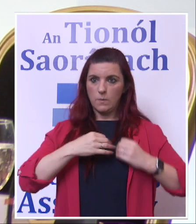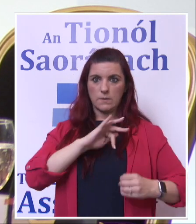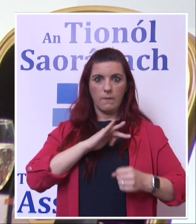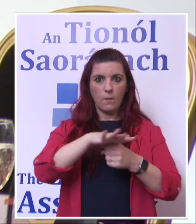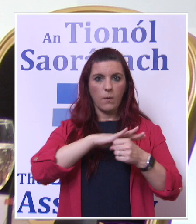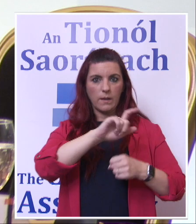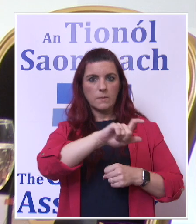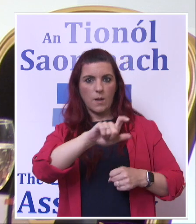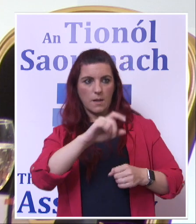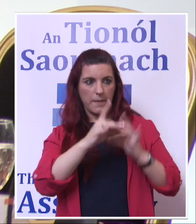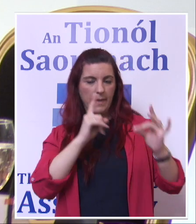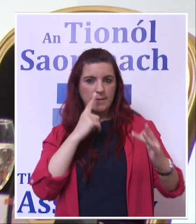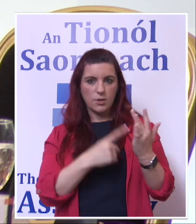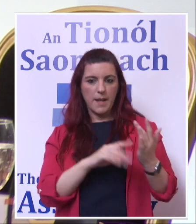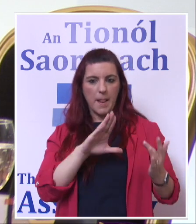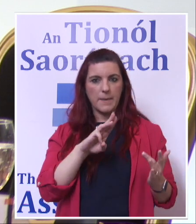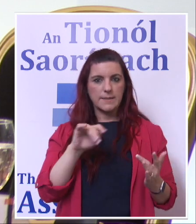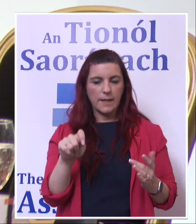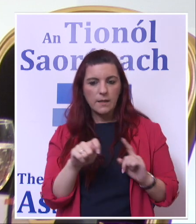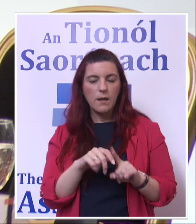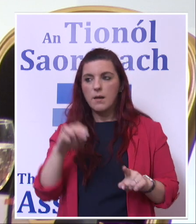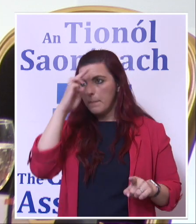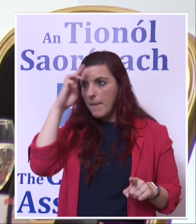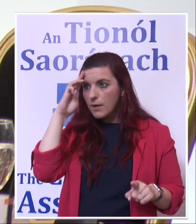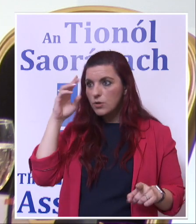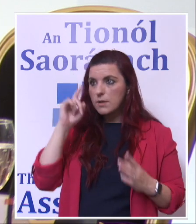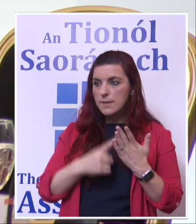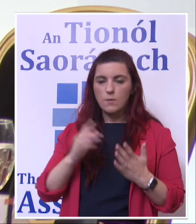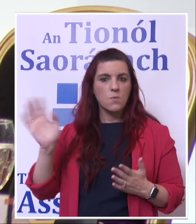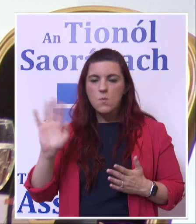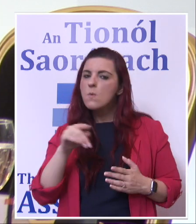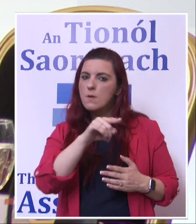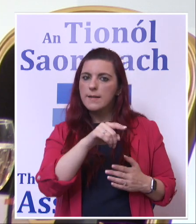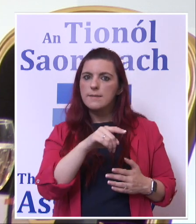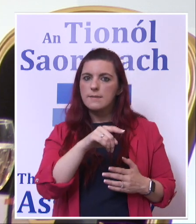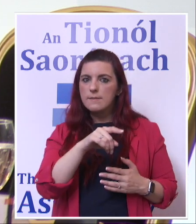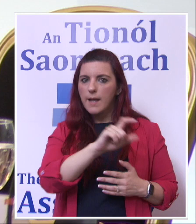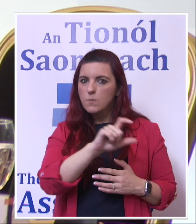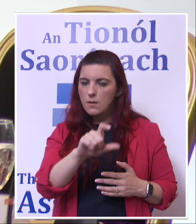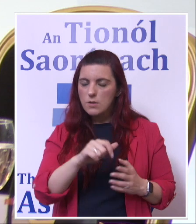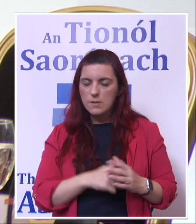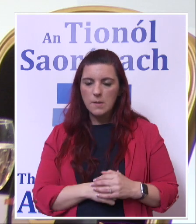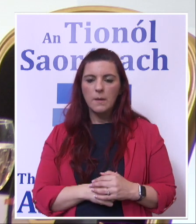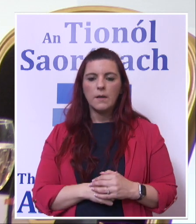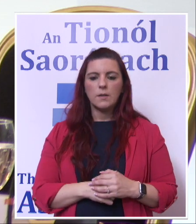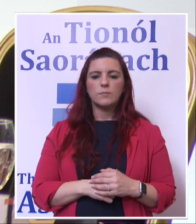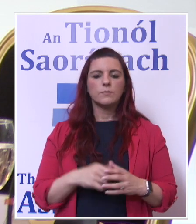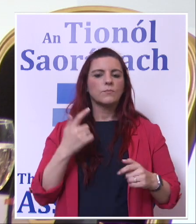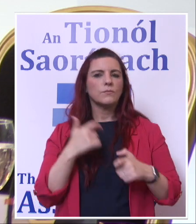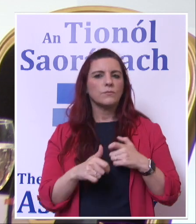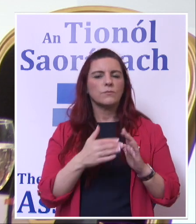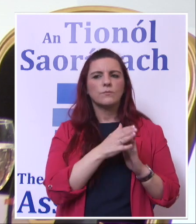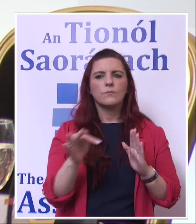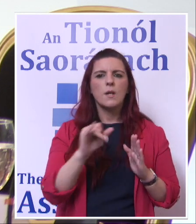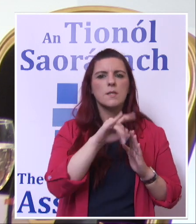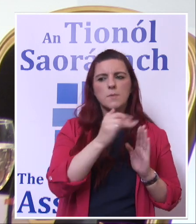the councillors. The manager can't decide that, the full council has to decide that. Then, between September